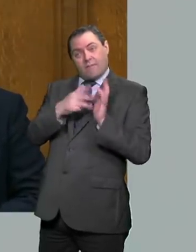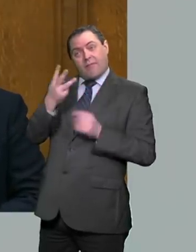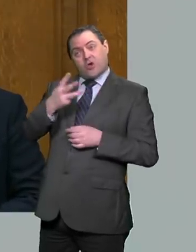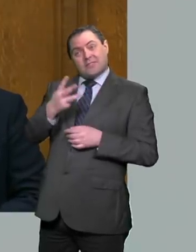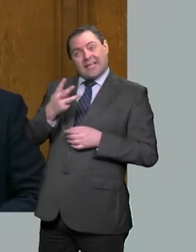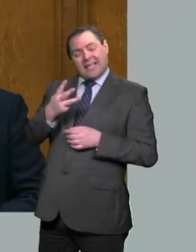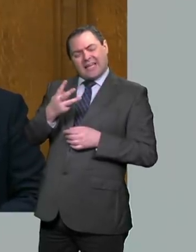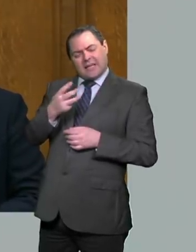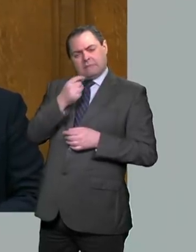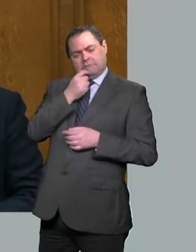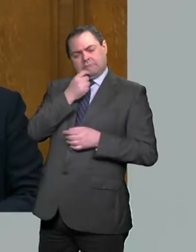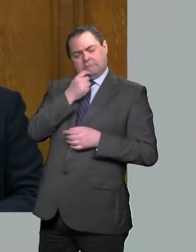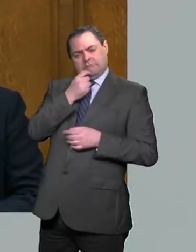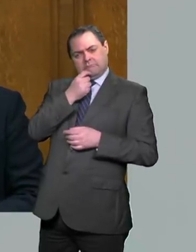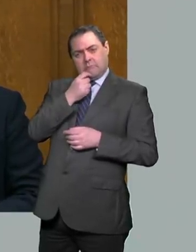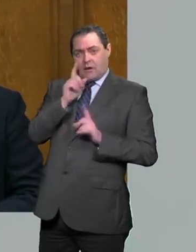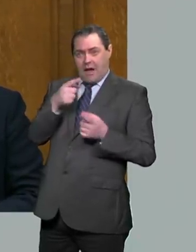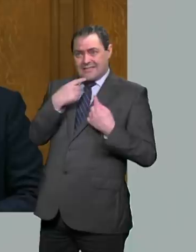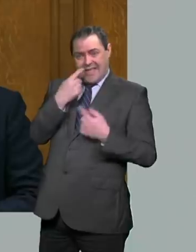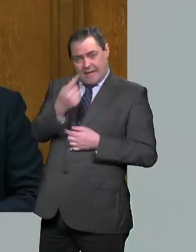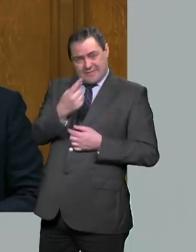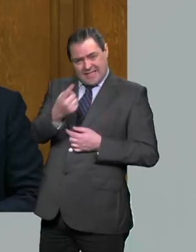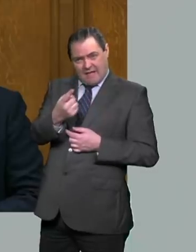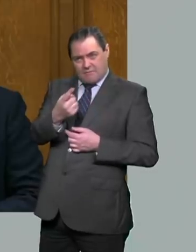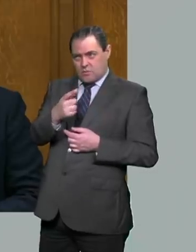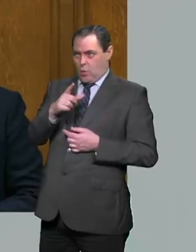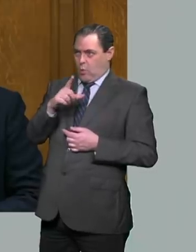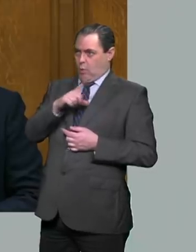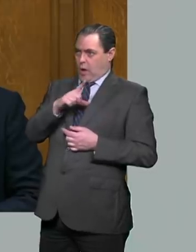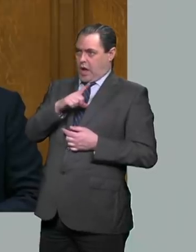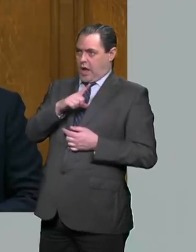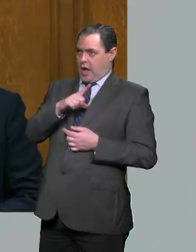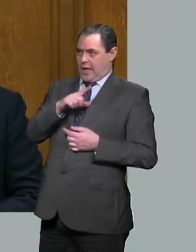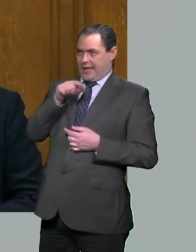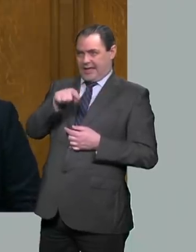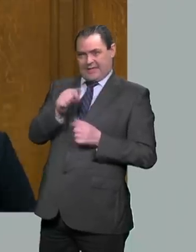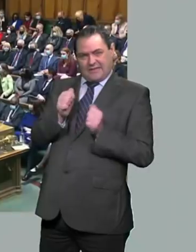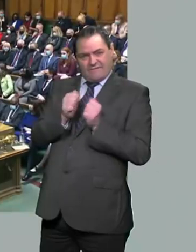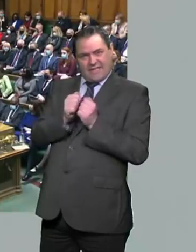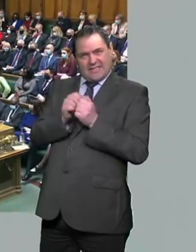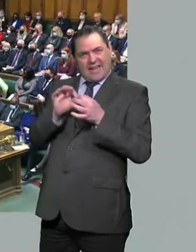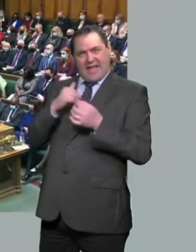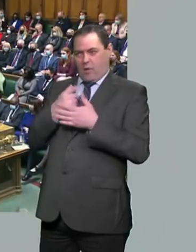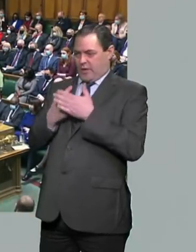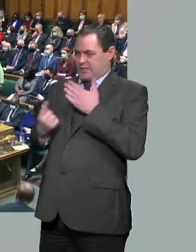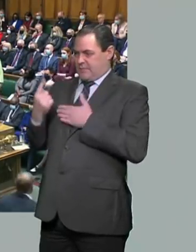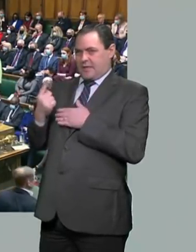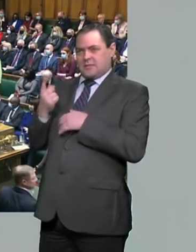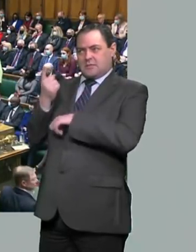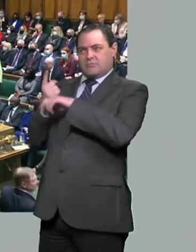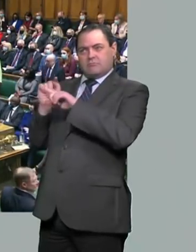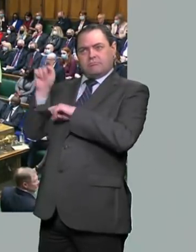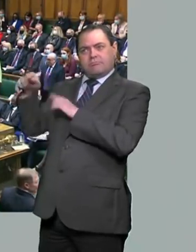he's a fit and proper person to have his hand on the button of our independent nuclear deterrent? Prime